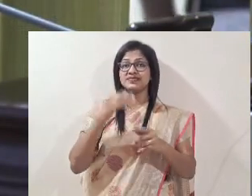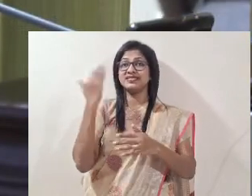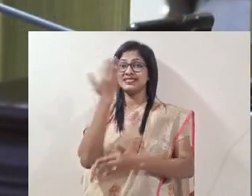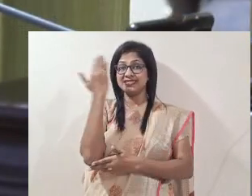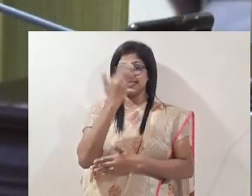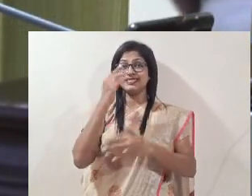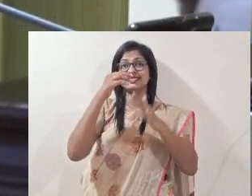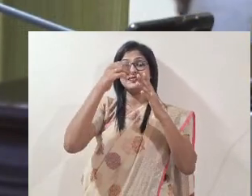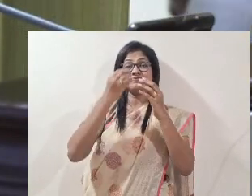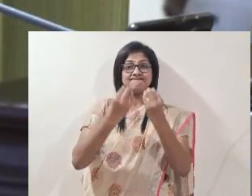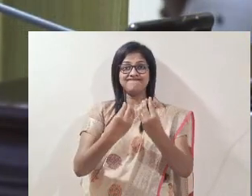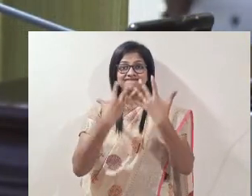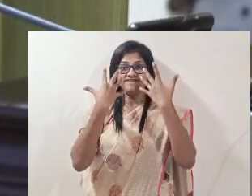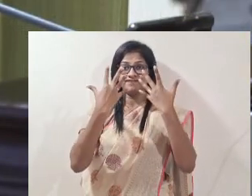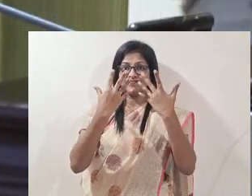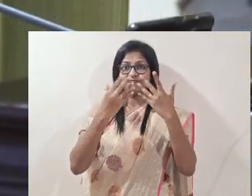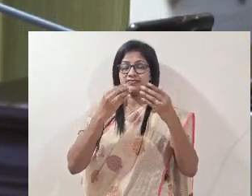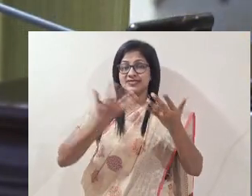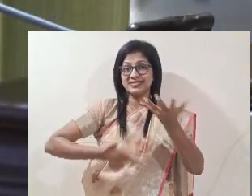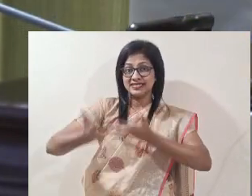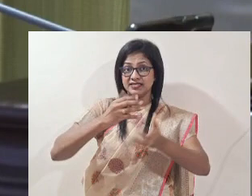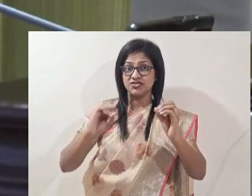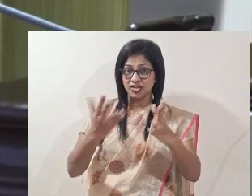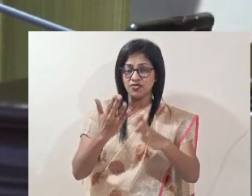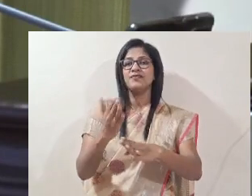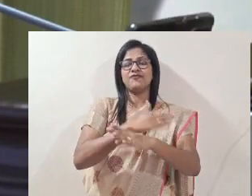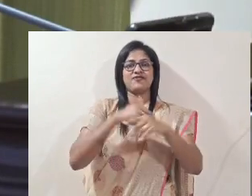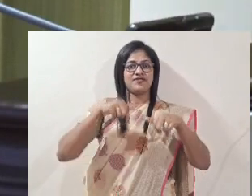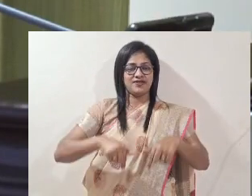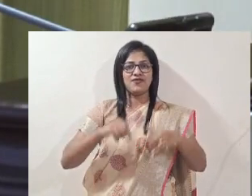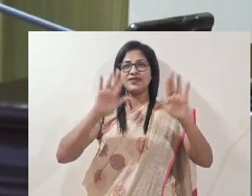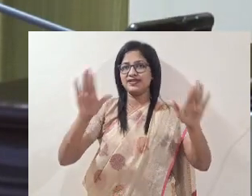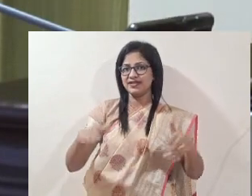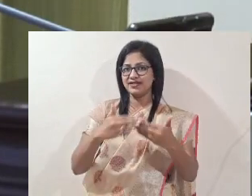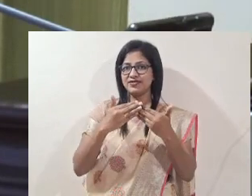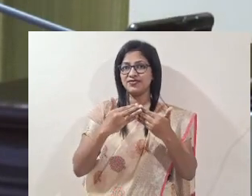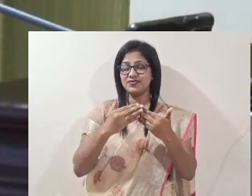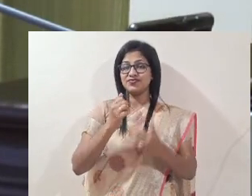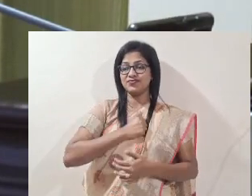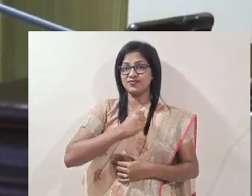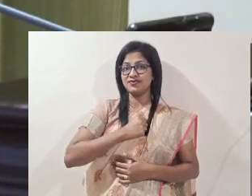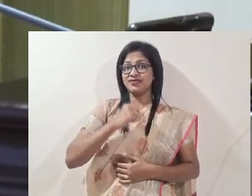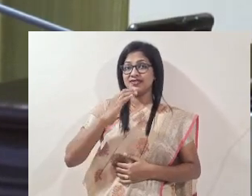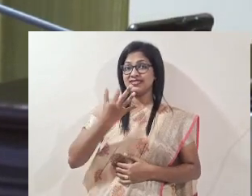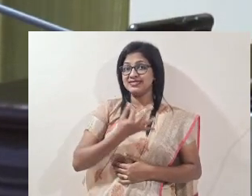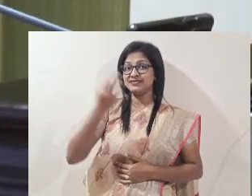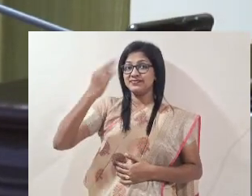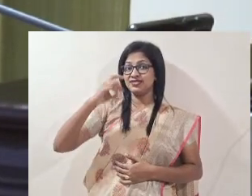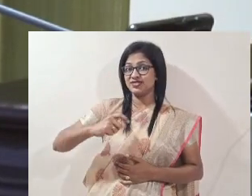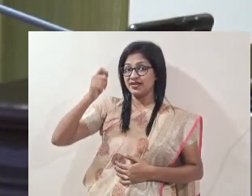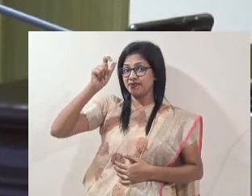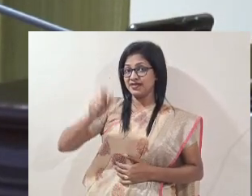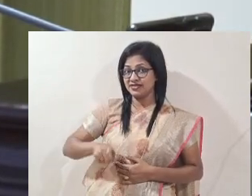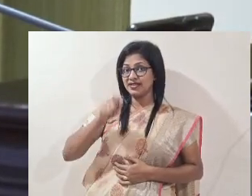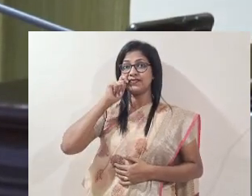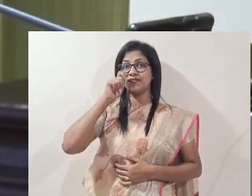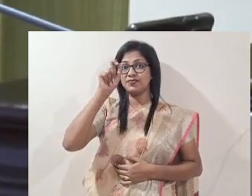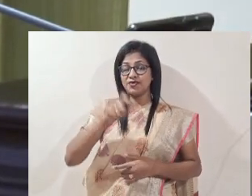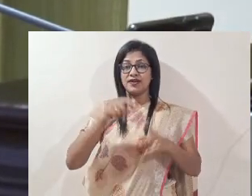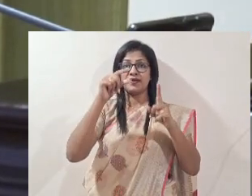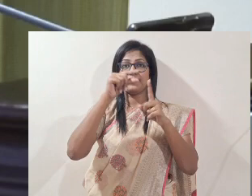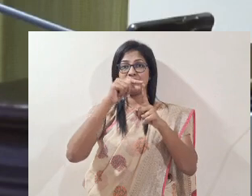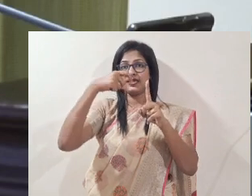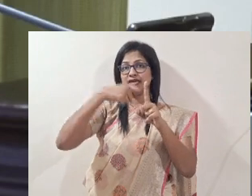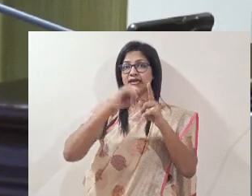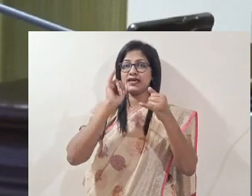enlightening presentation and discussion scheduled for today, allow me to introduce our distinguished chairperson for this session, Professor P.K.